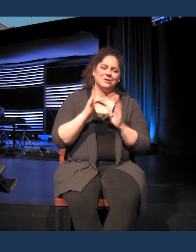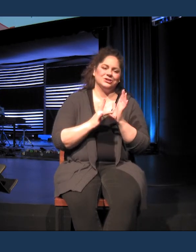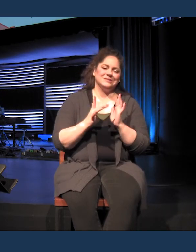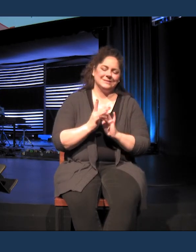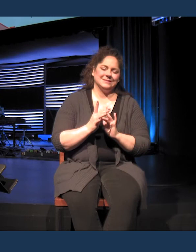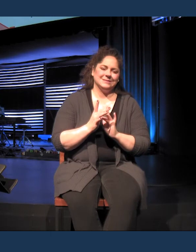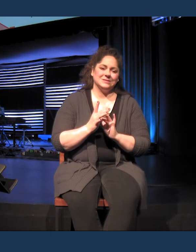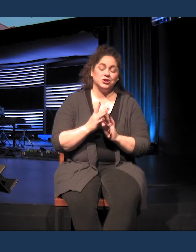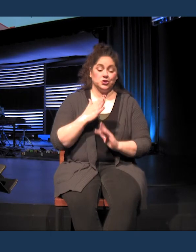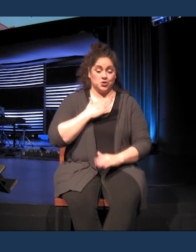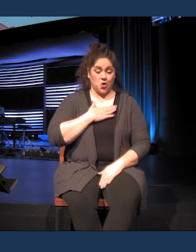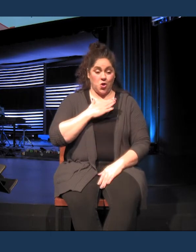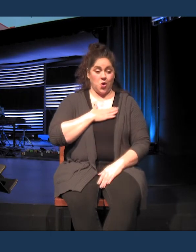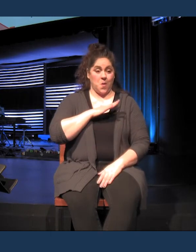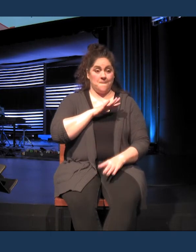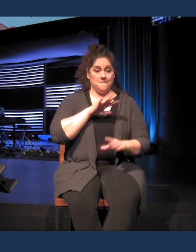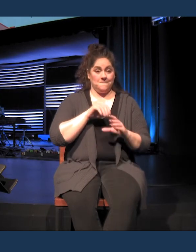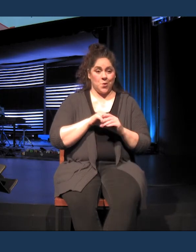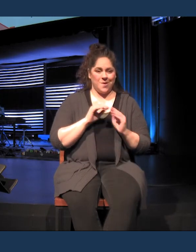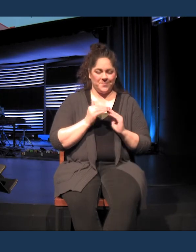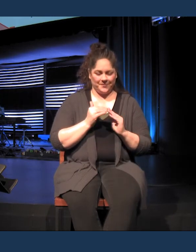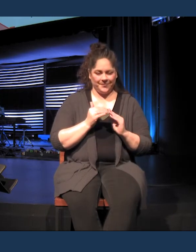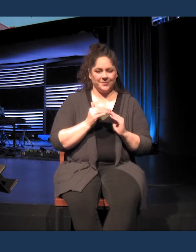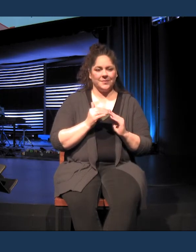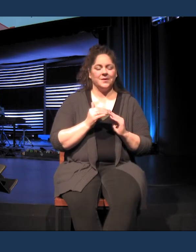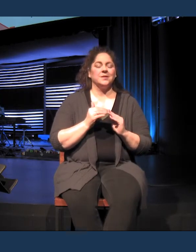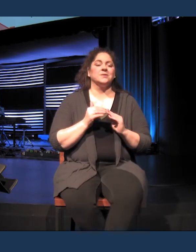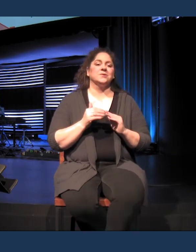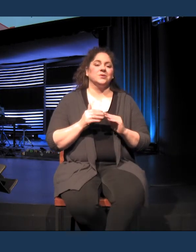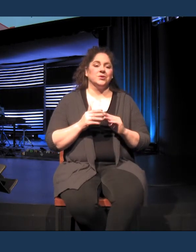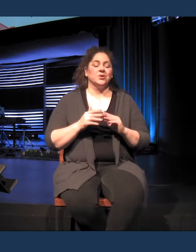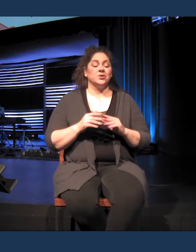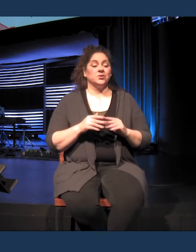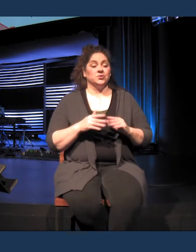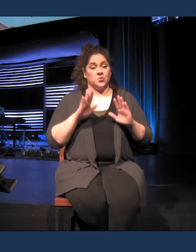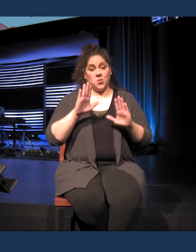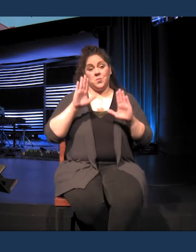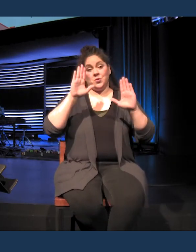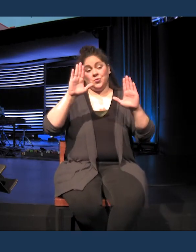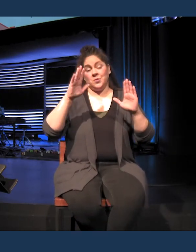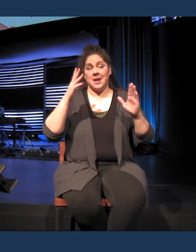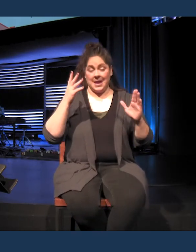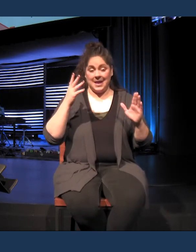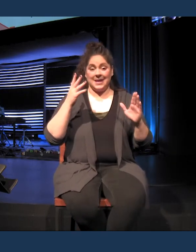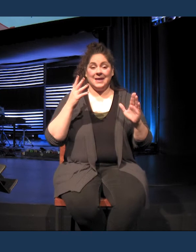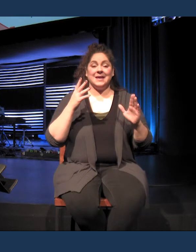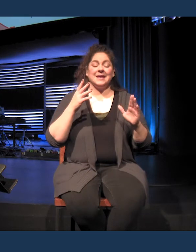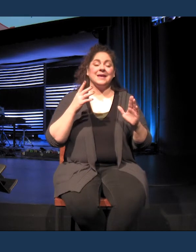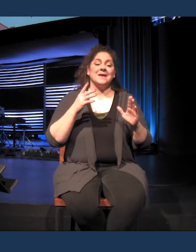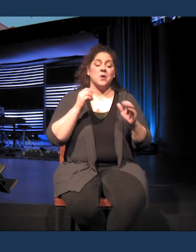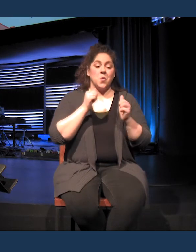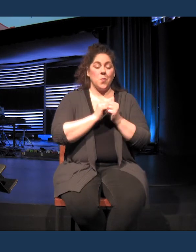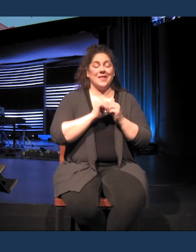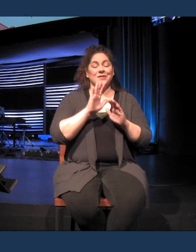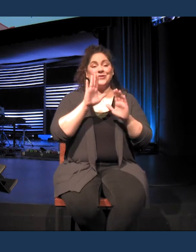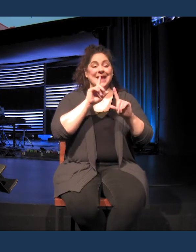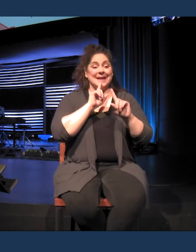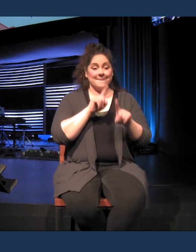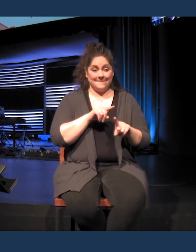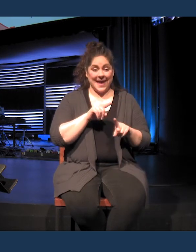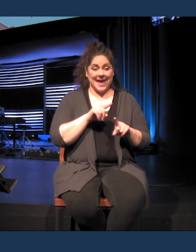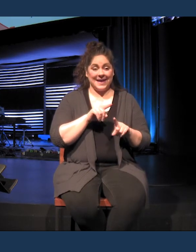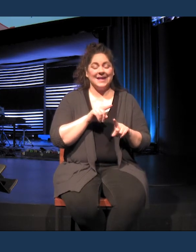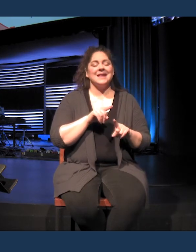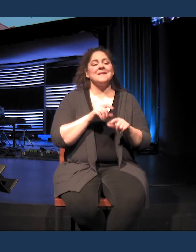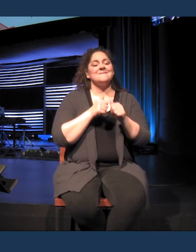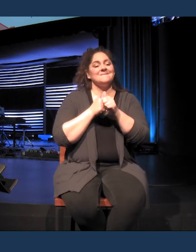Amen. So what's our part in this? Because being great, you know, at the great commandment, really the great commandment is